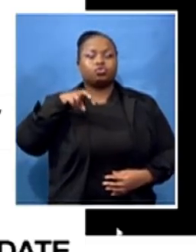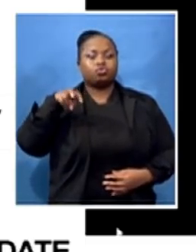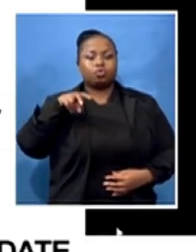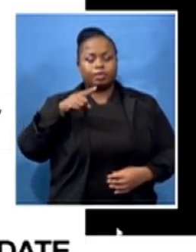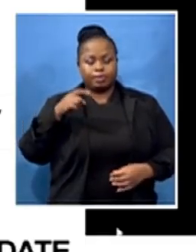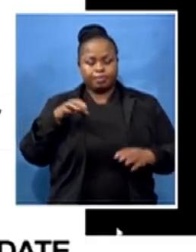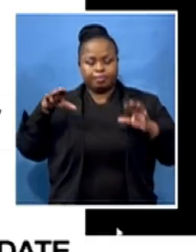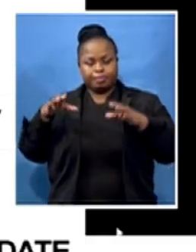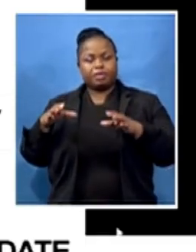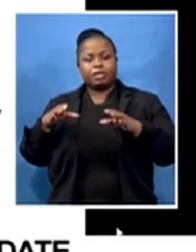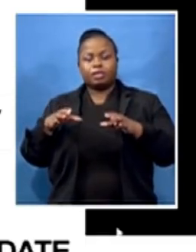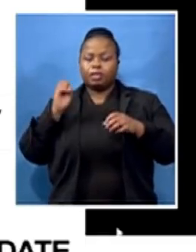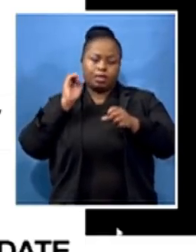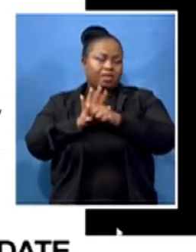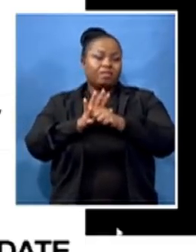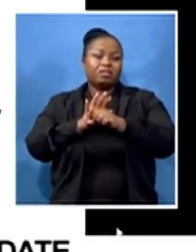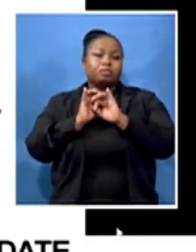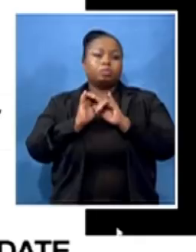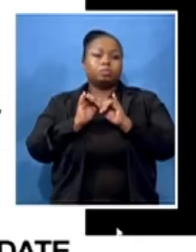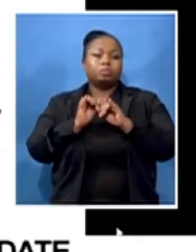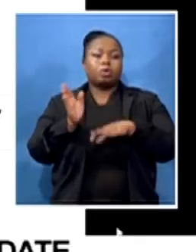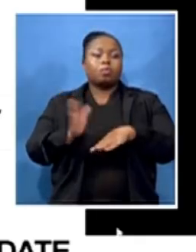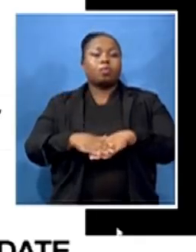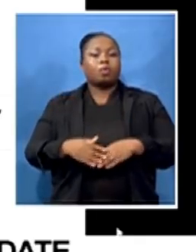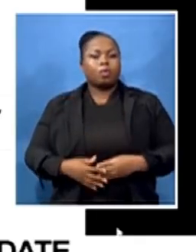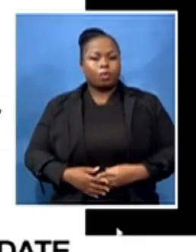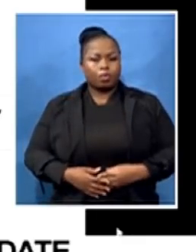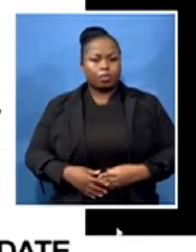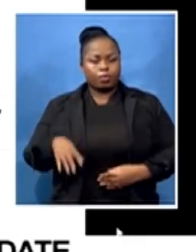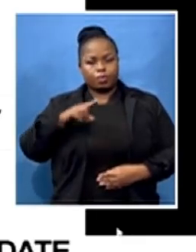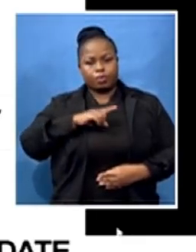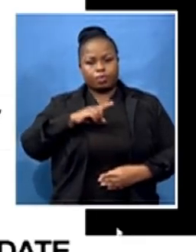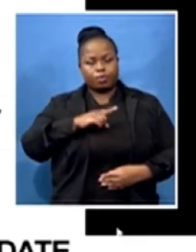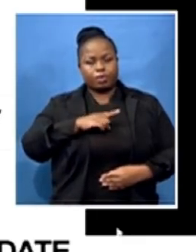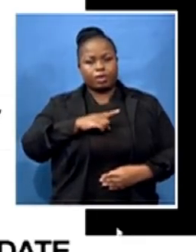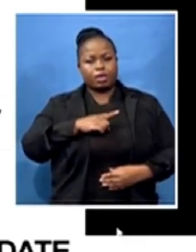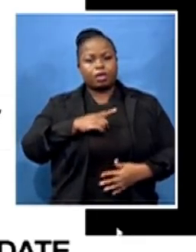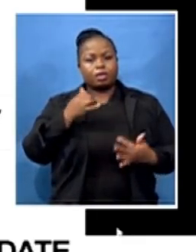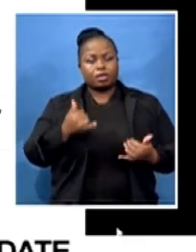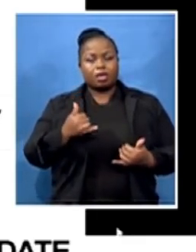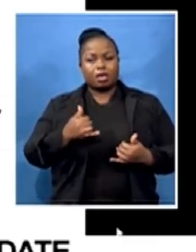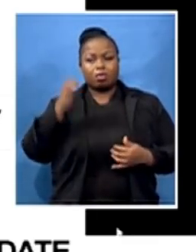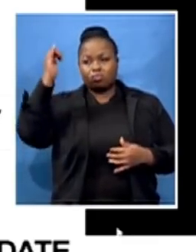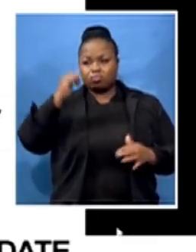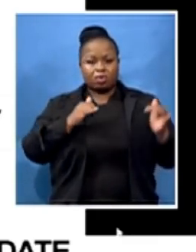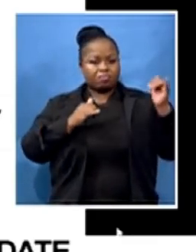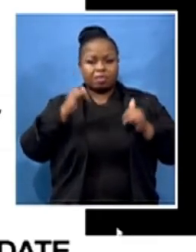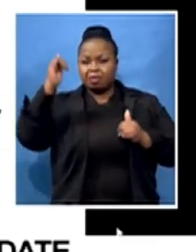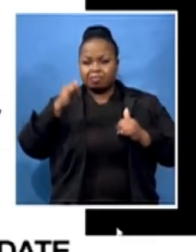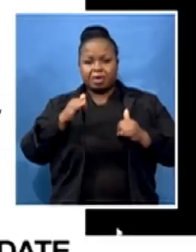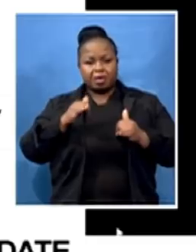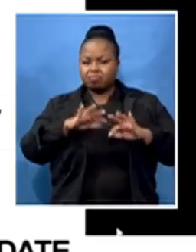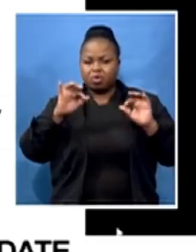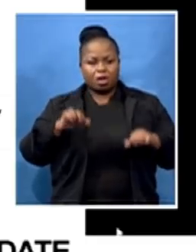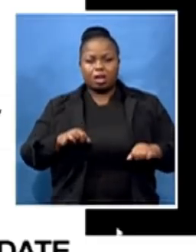because we have closed our borders and we have also